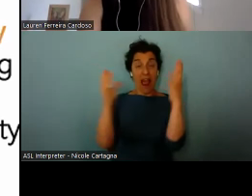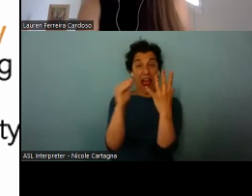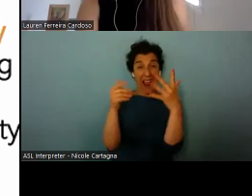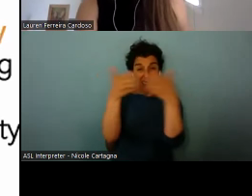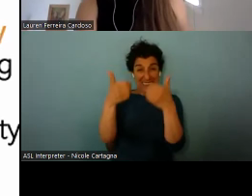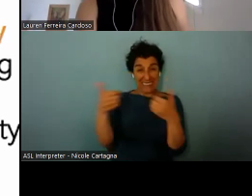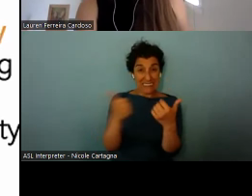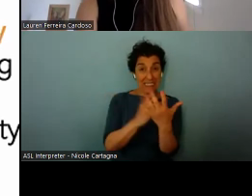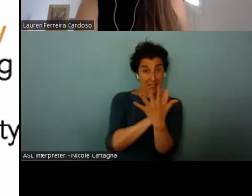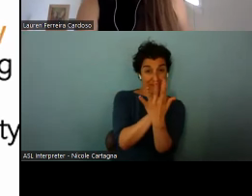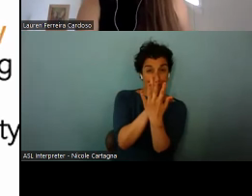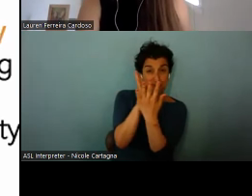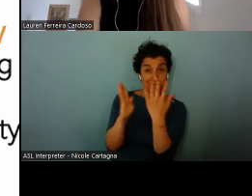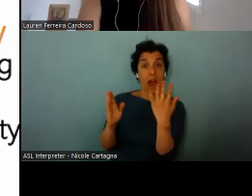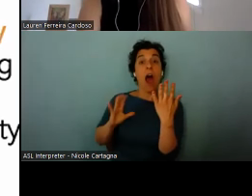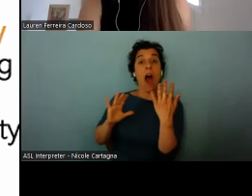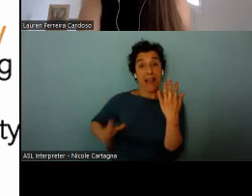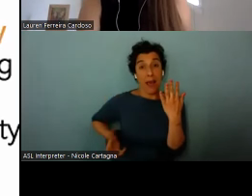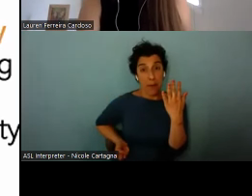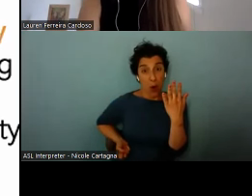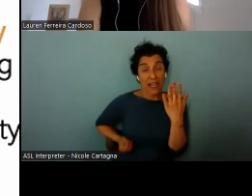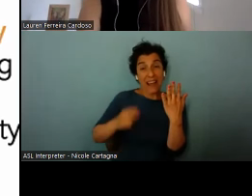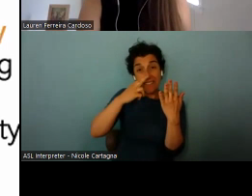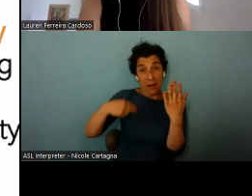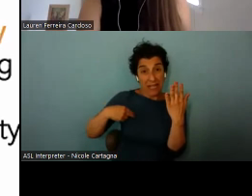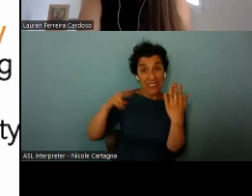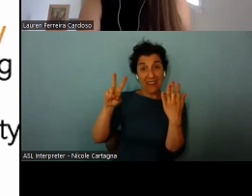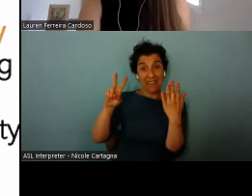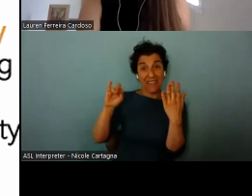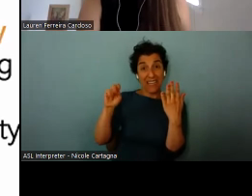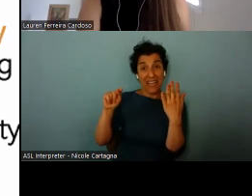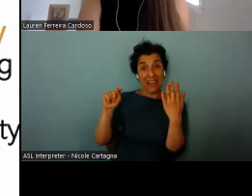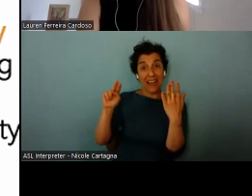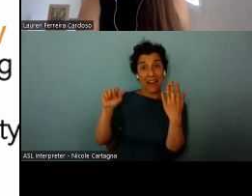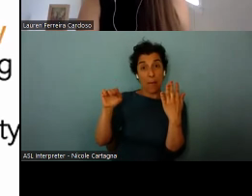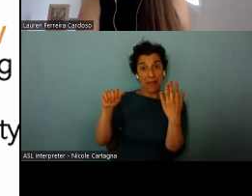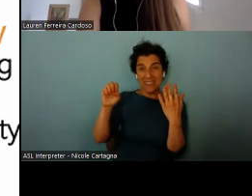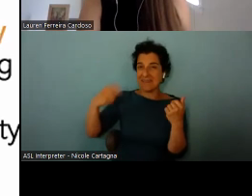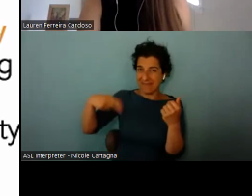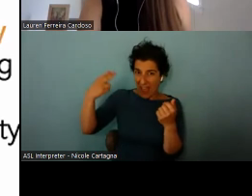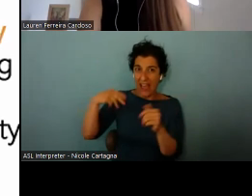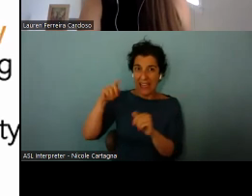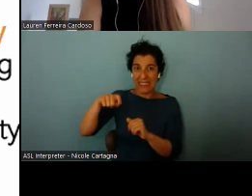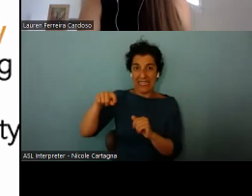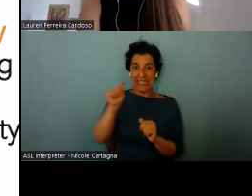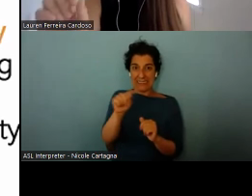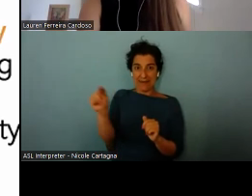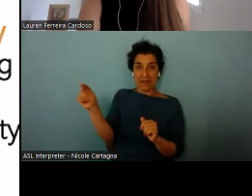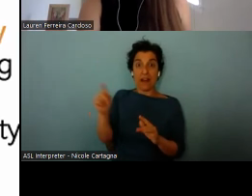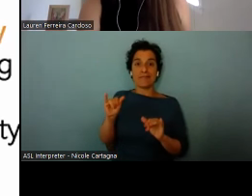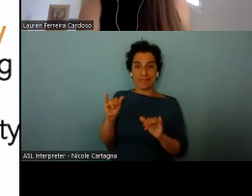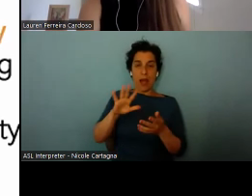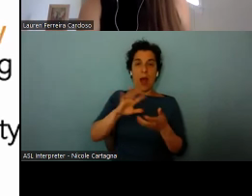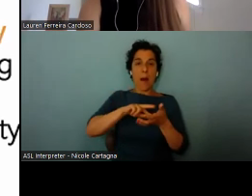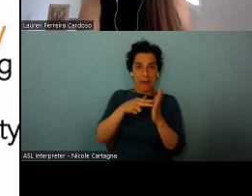actually Cambodian Vietnamese populations had really, really high needs. And this allowed us to be able